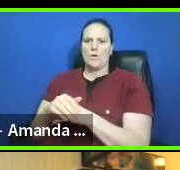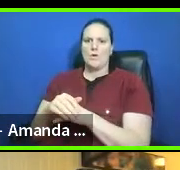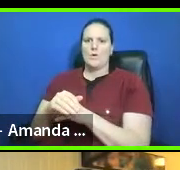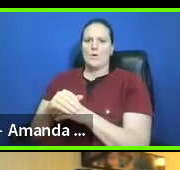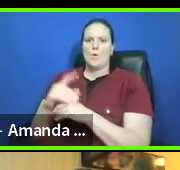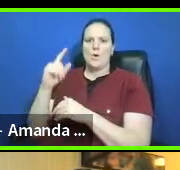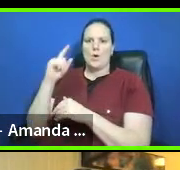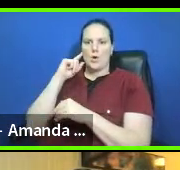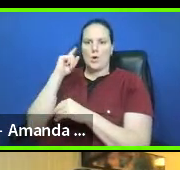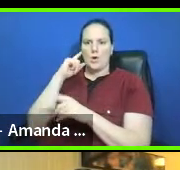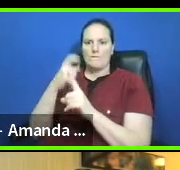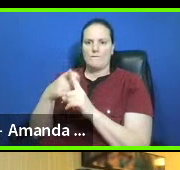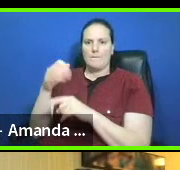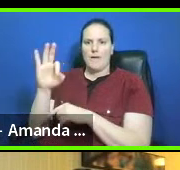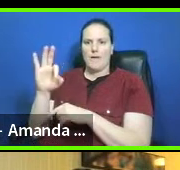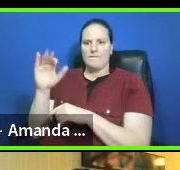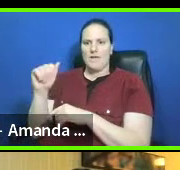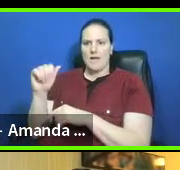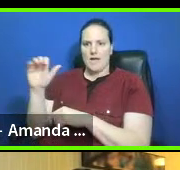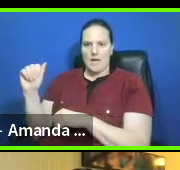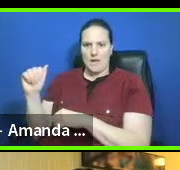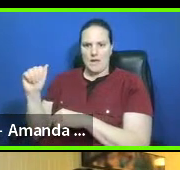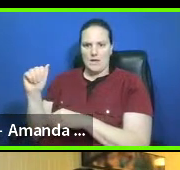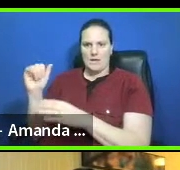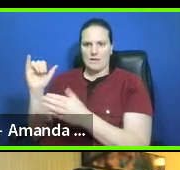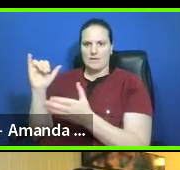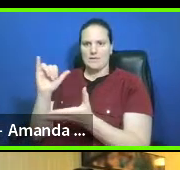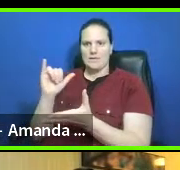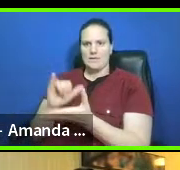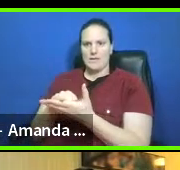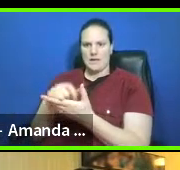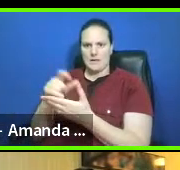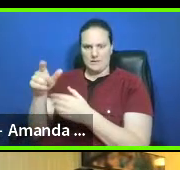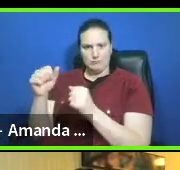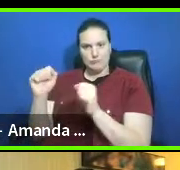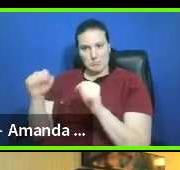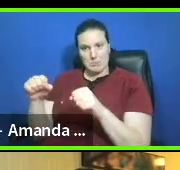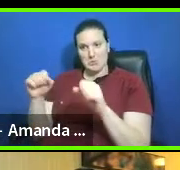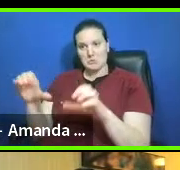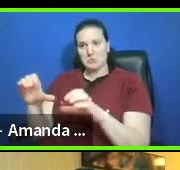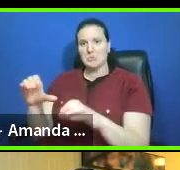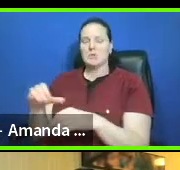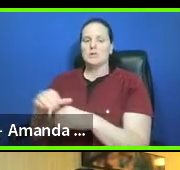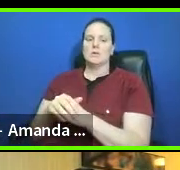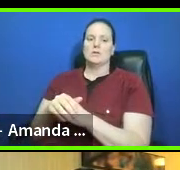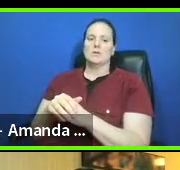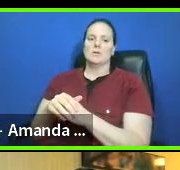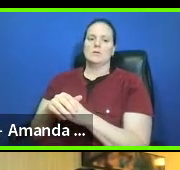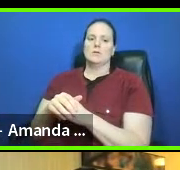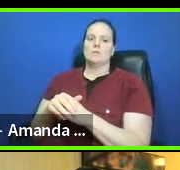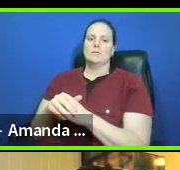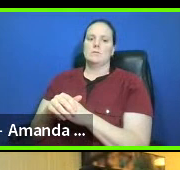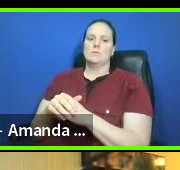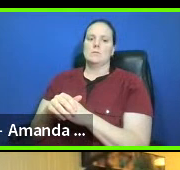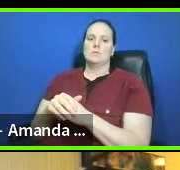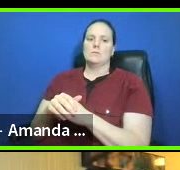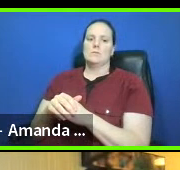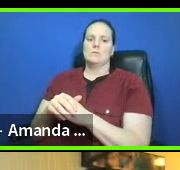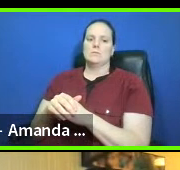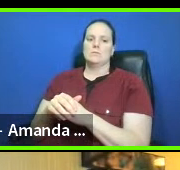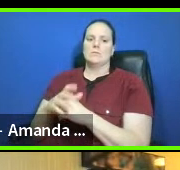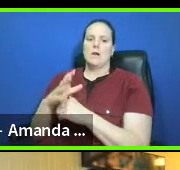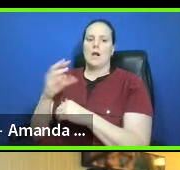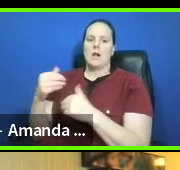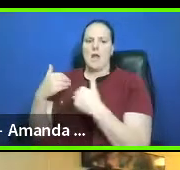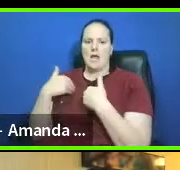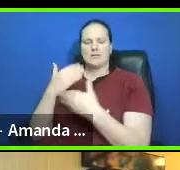we've heard from the FAA that they think is doable and has